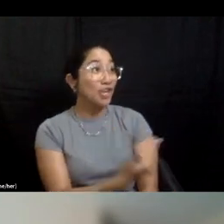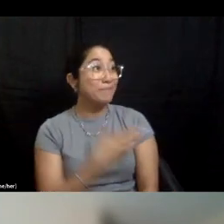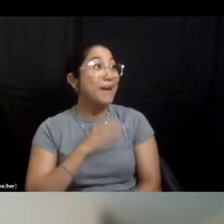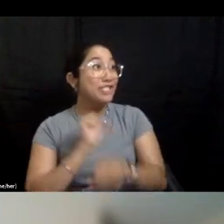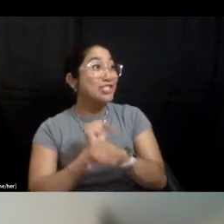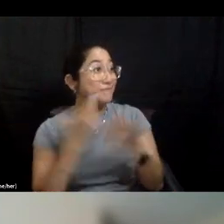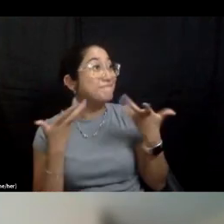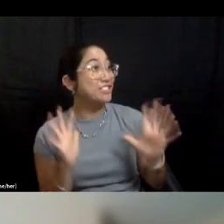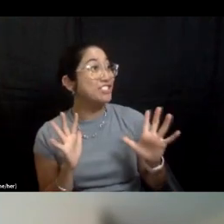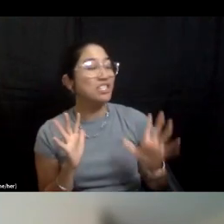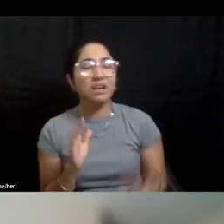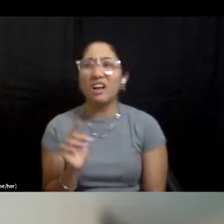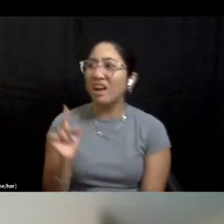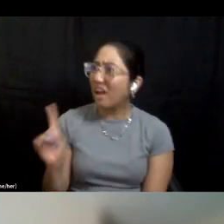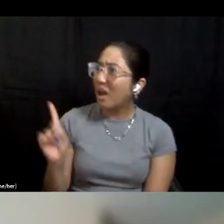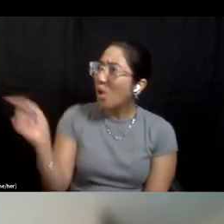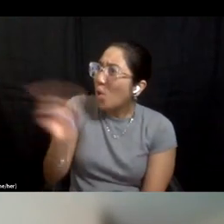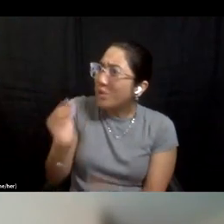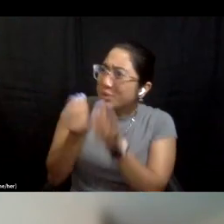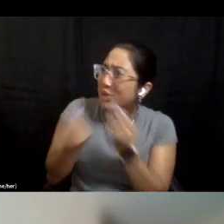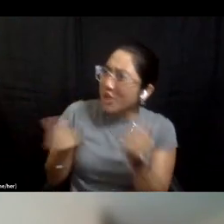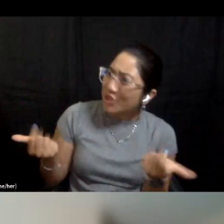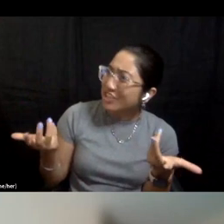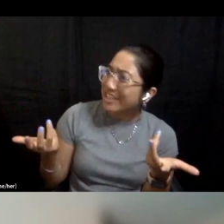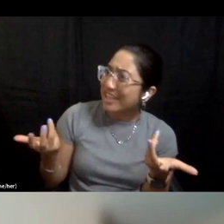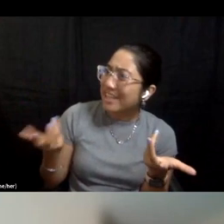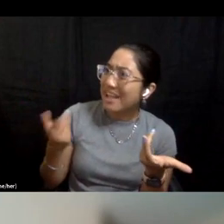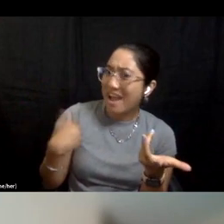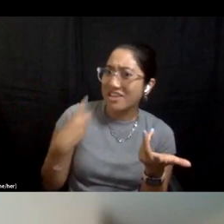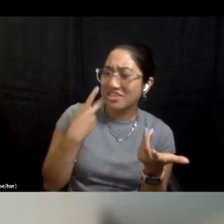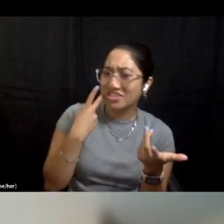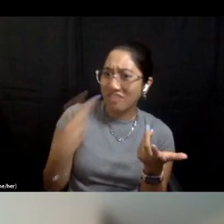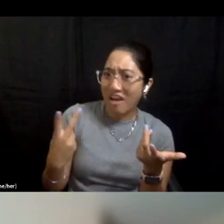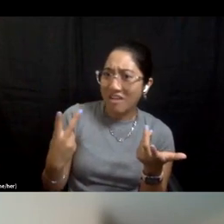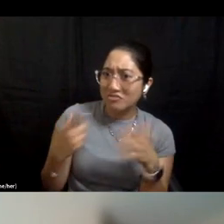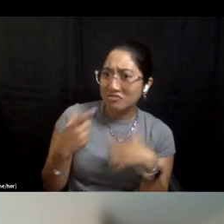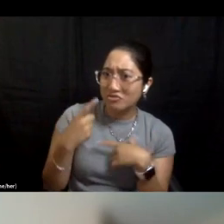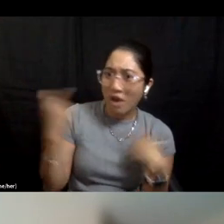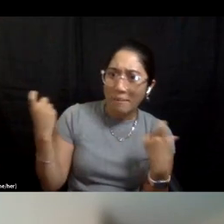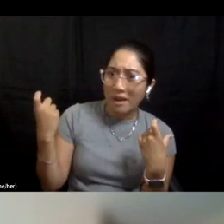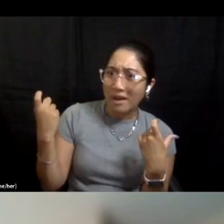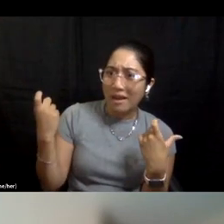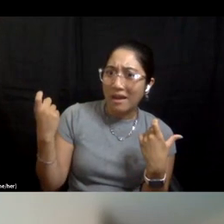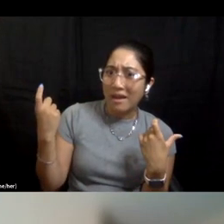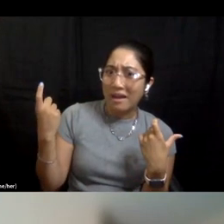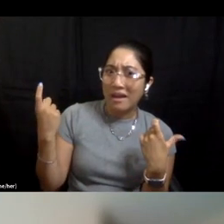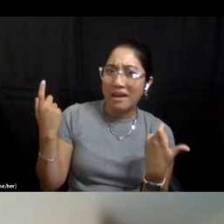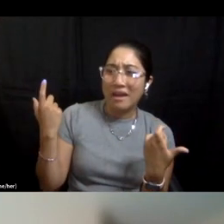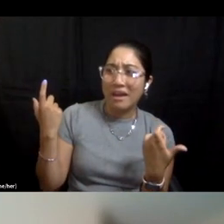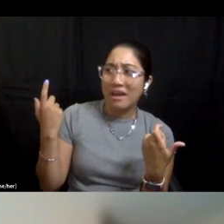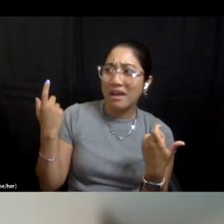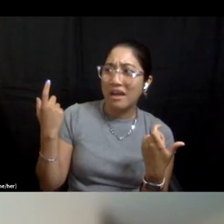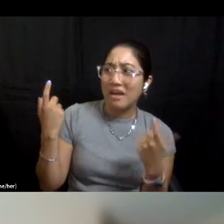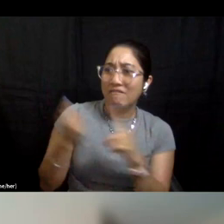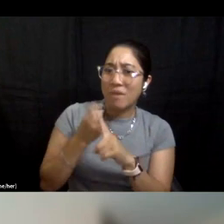I was like, but where's the resolution? All I saw was trauma on the side of the